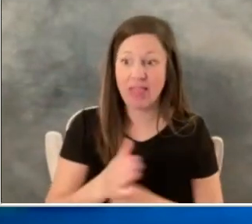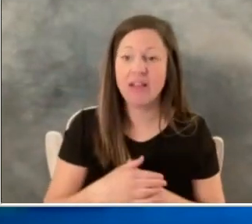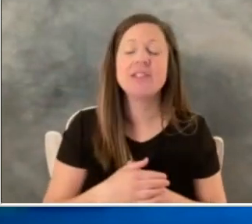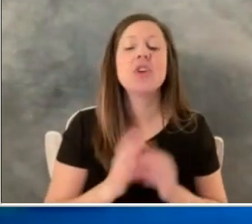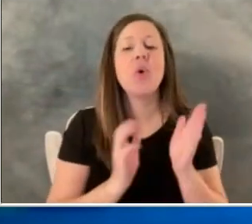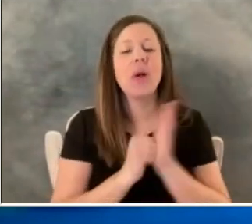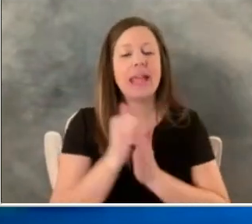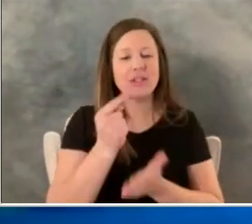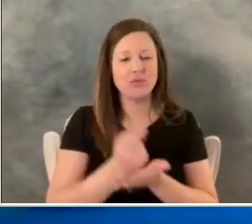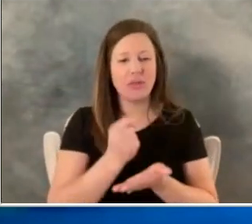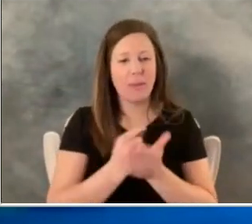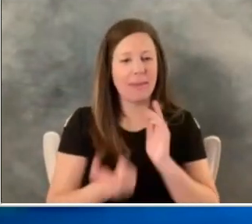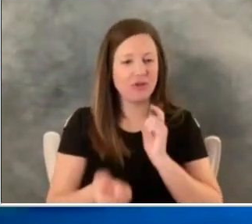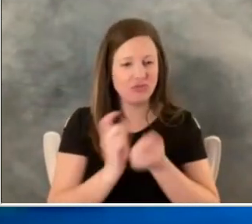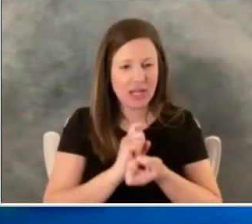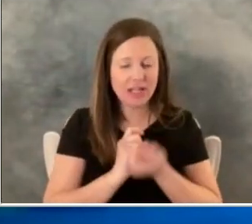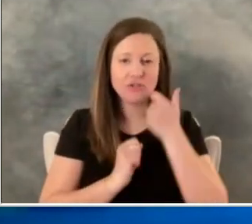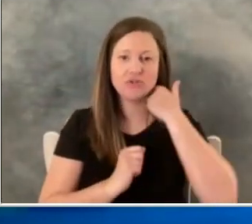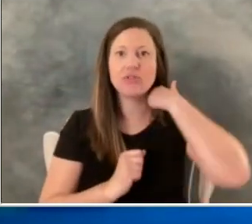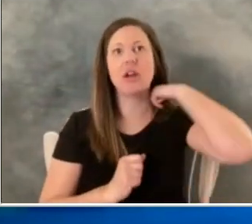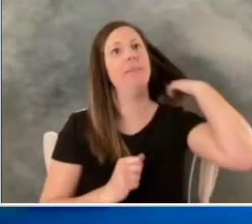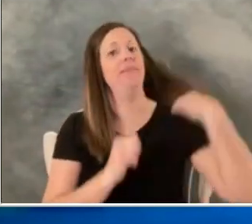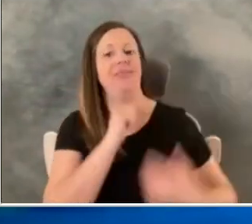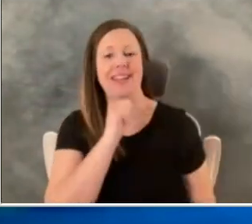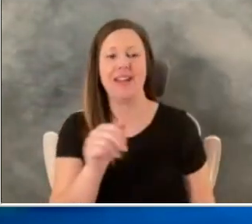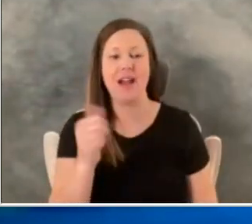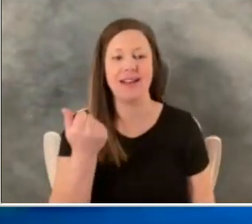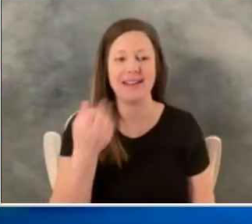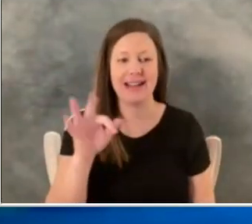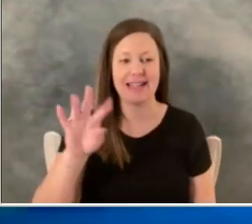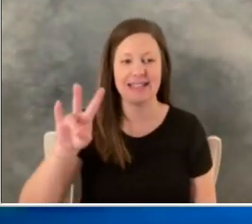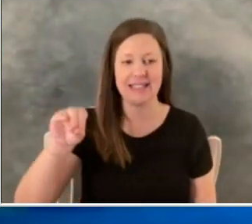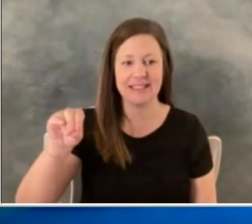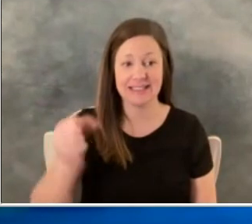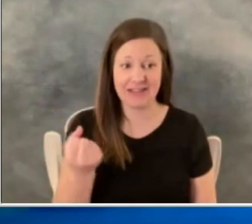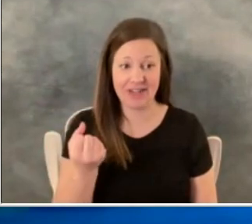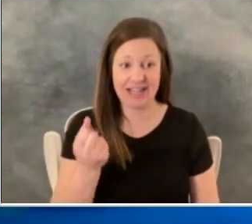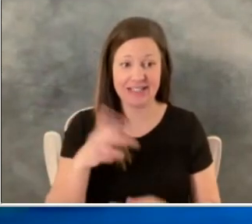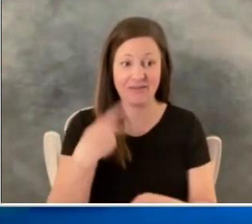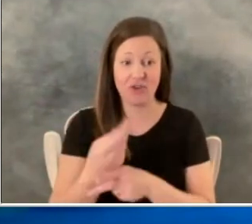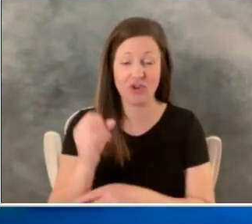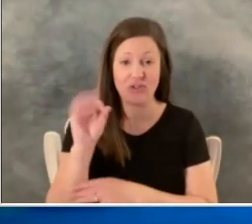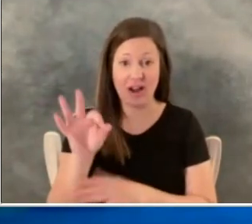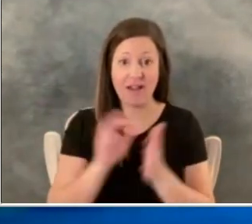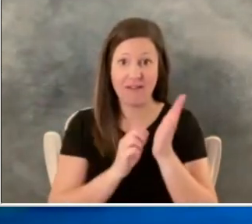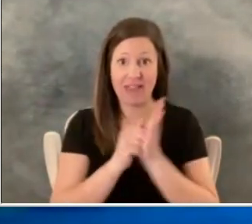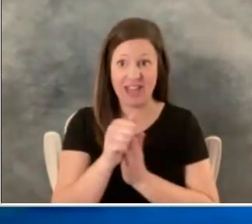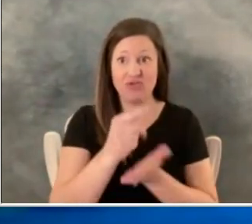changing. This is not the 1970s version of oncology that many people have in their mind.